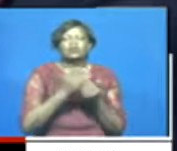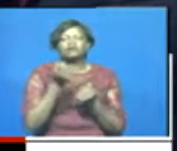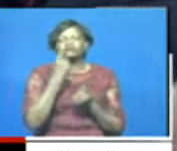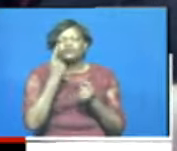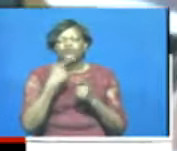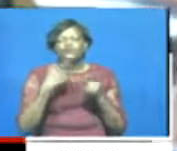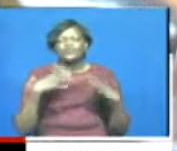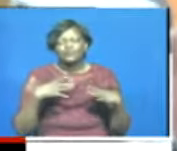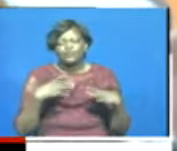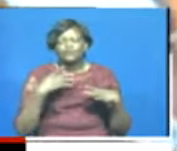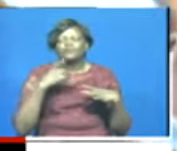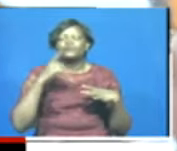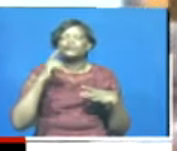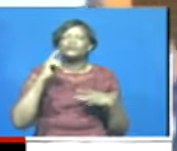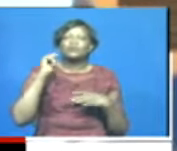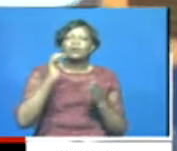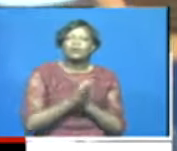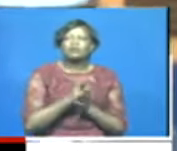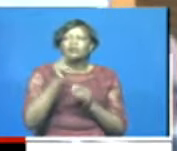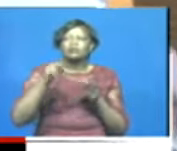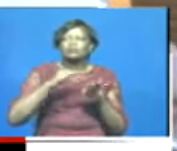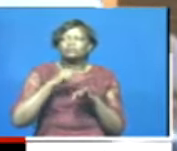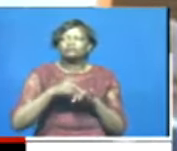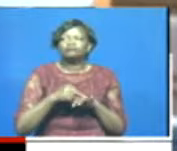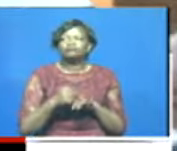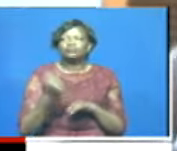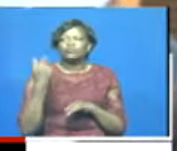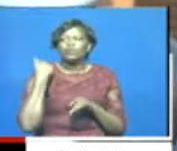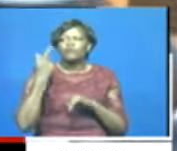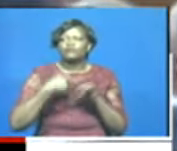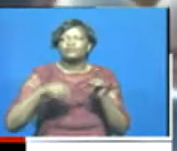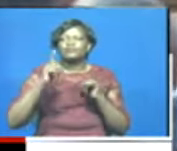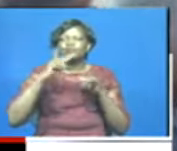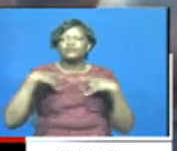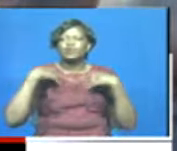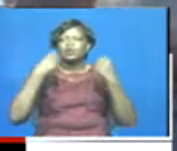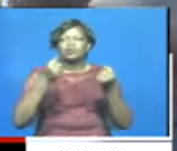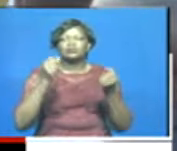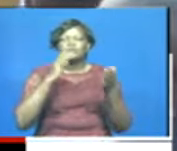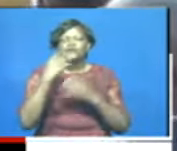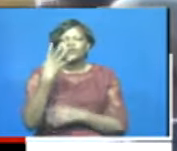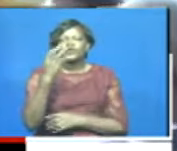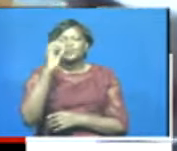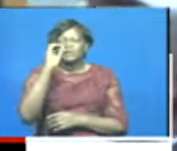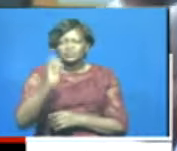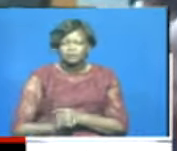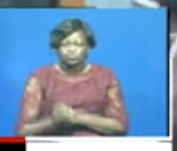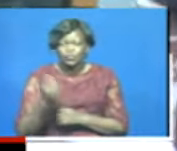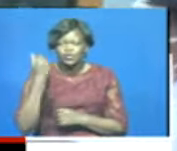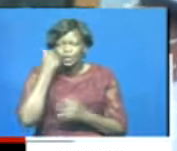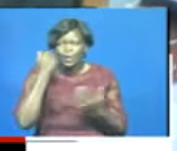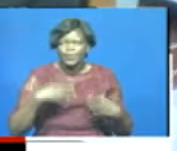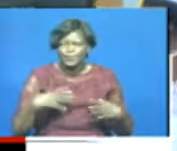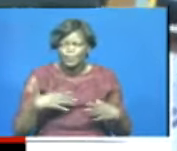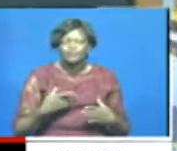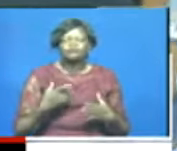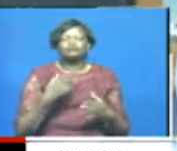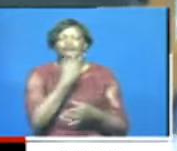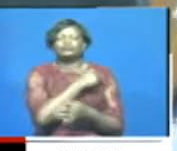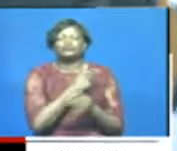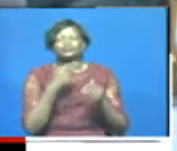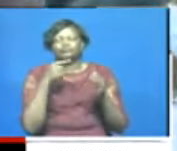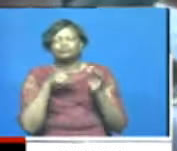and other nations. According to statistics from the Ministry of Health, at least 40% of patients are admitted to hospital,